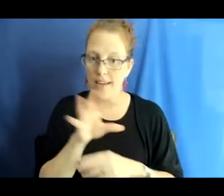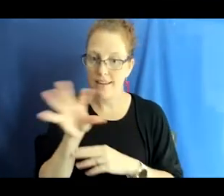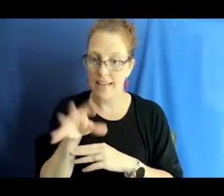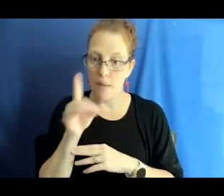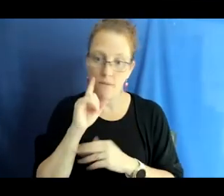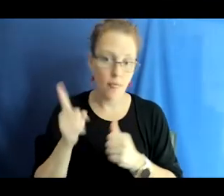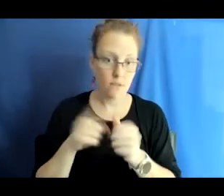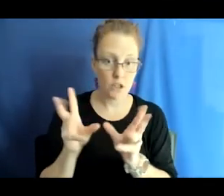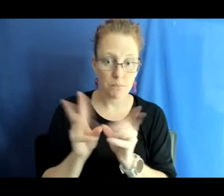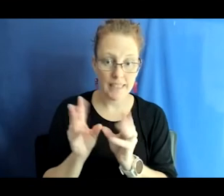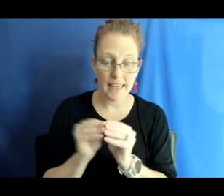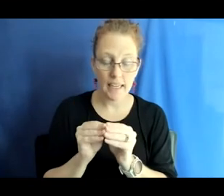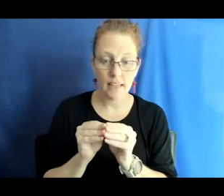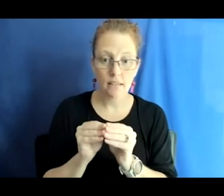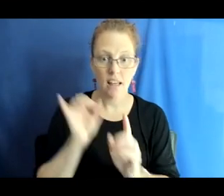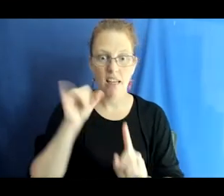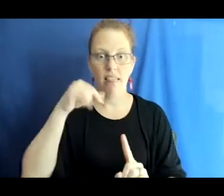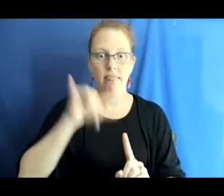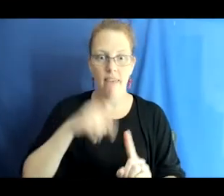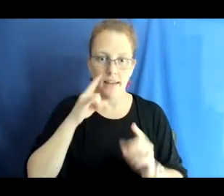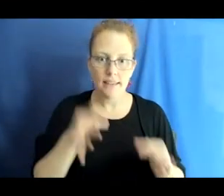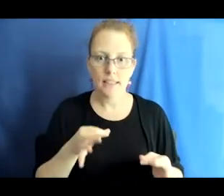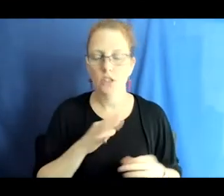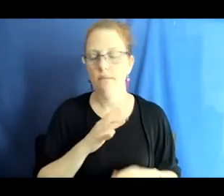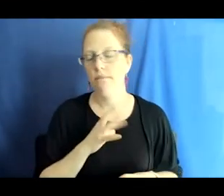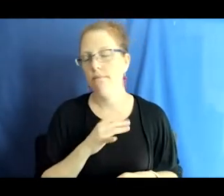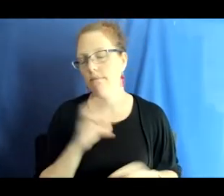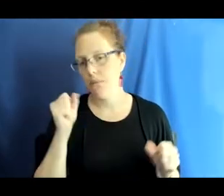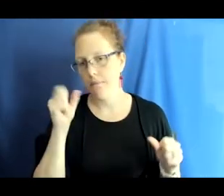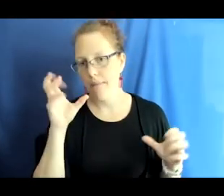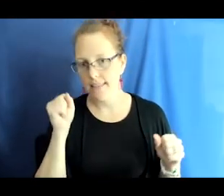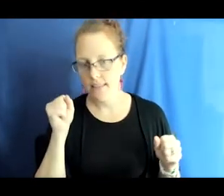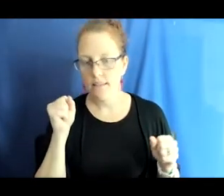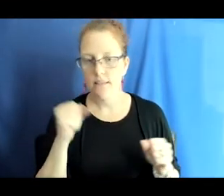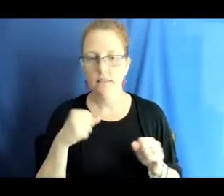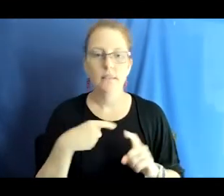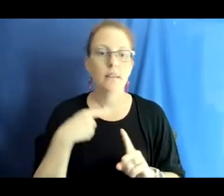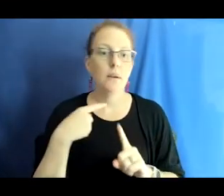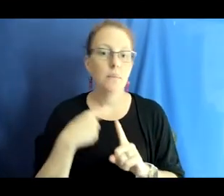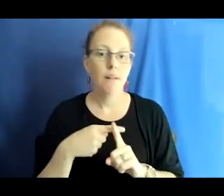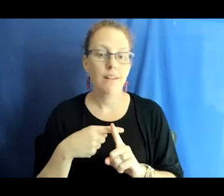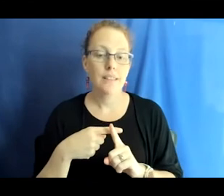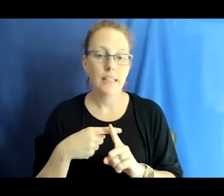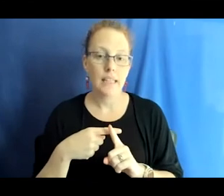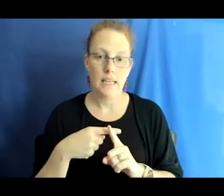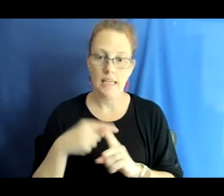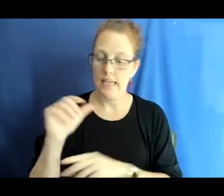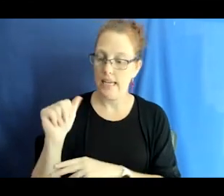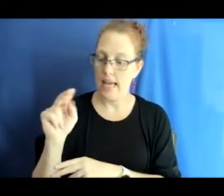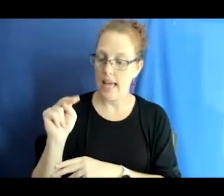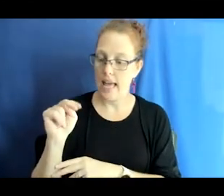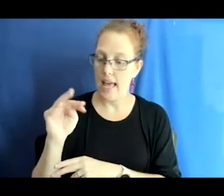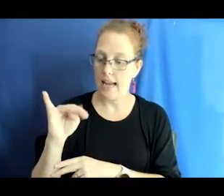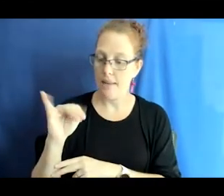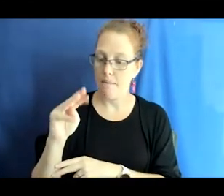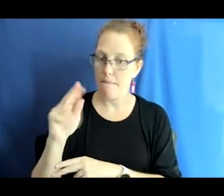that was outstanding. And the animation just worked. It was just so lovely throughout. It